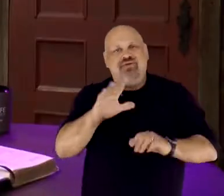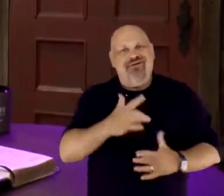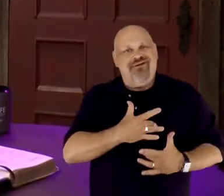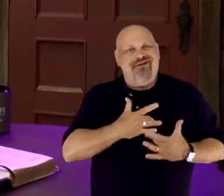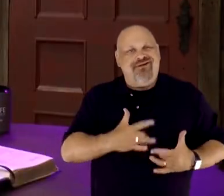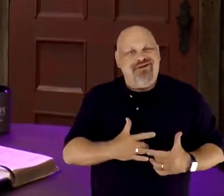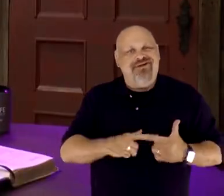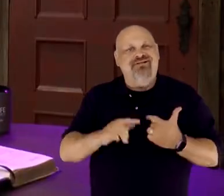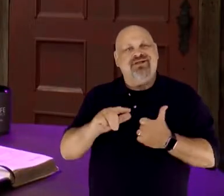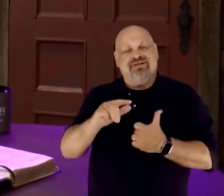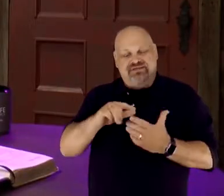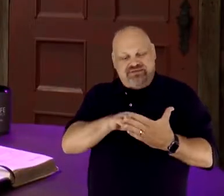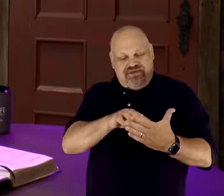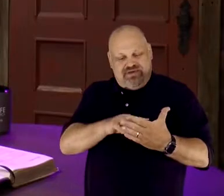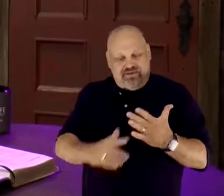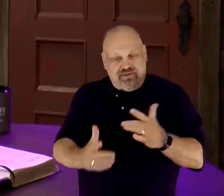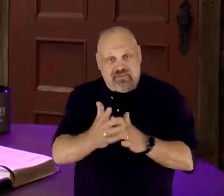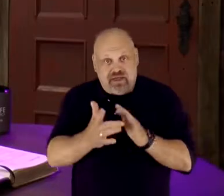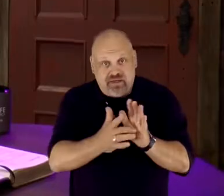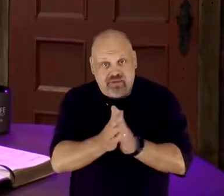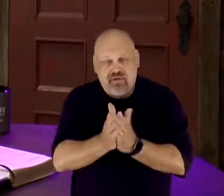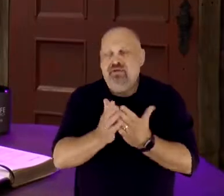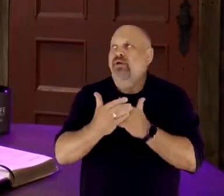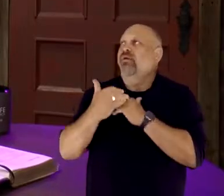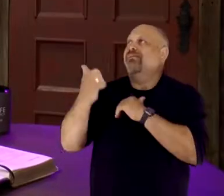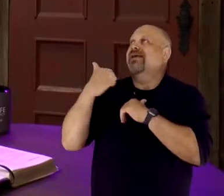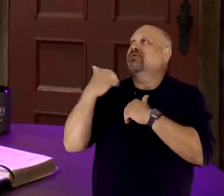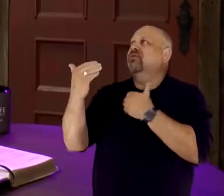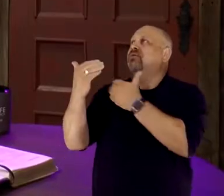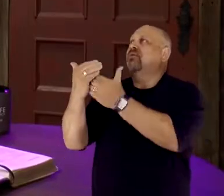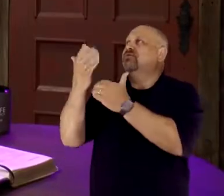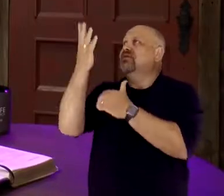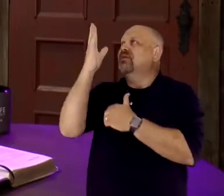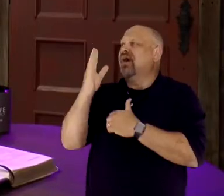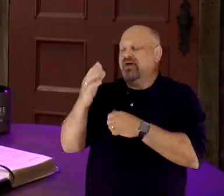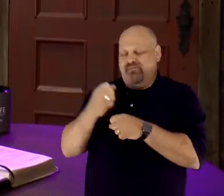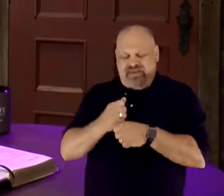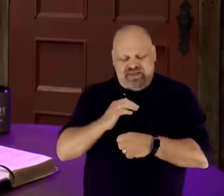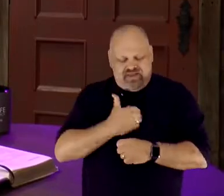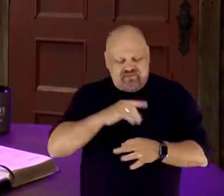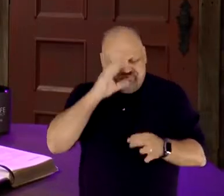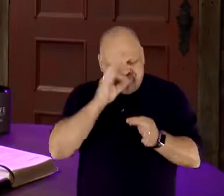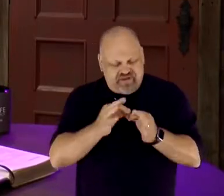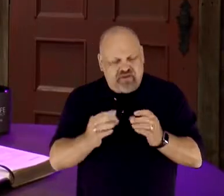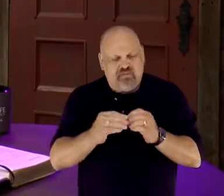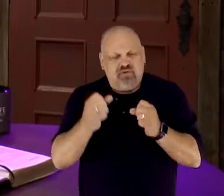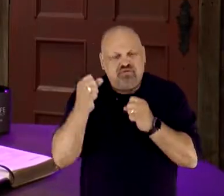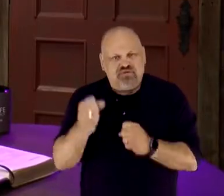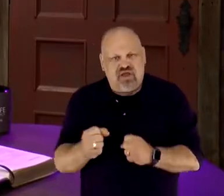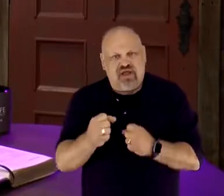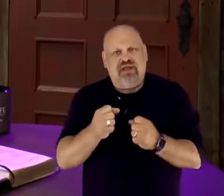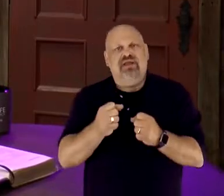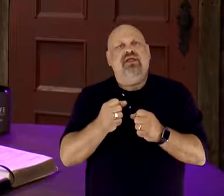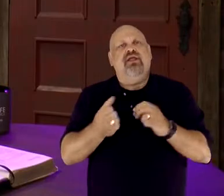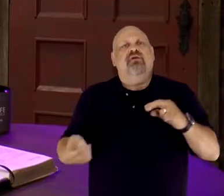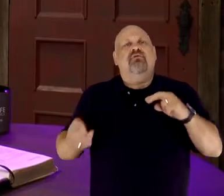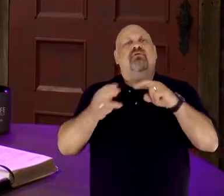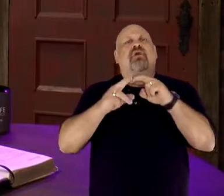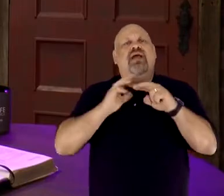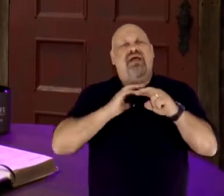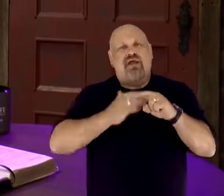Bible draws us closer to God, strengthens our faith, and broadens our understanding because the Bible is